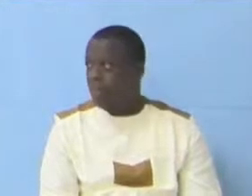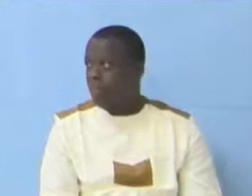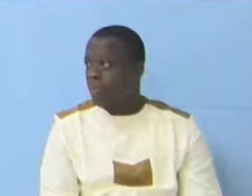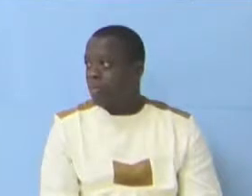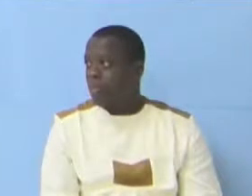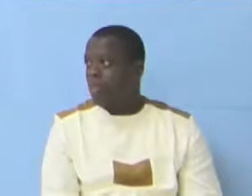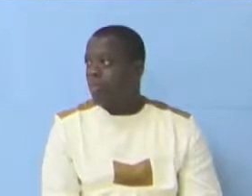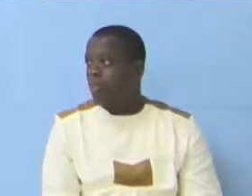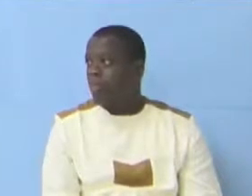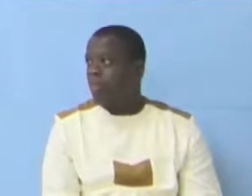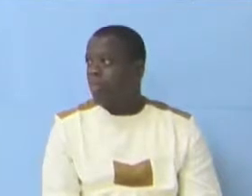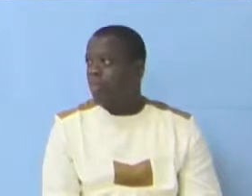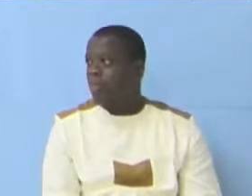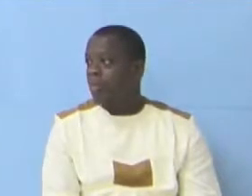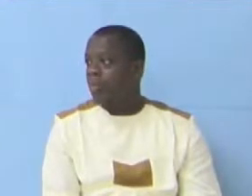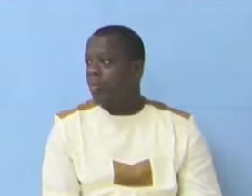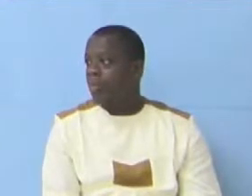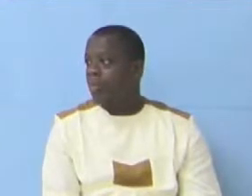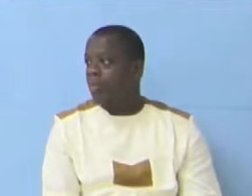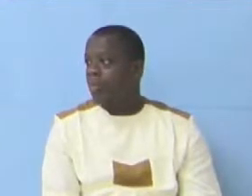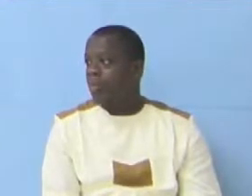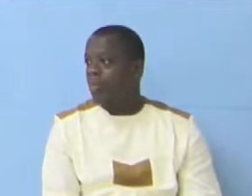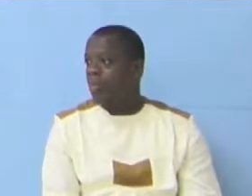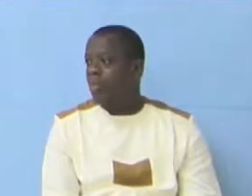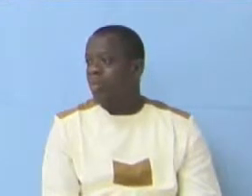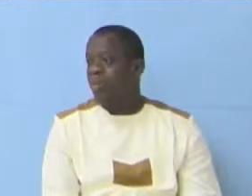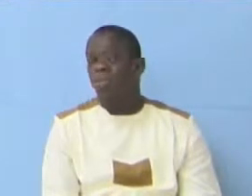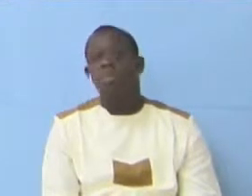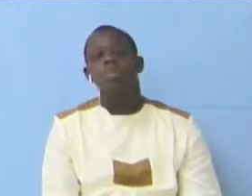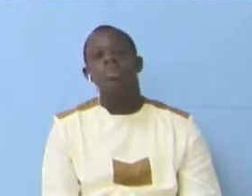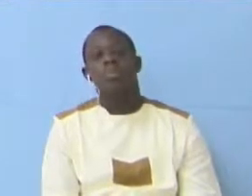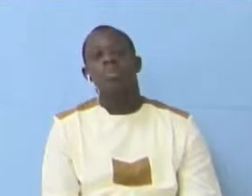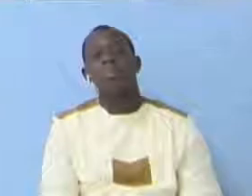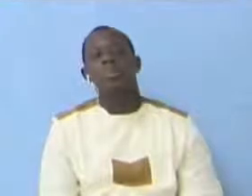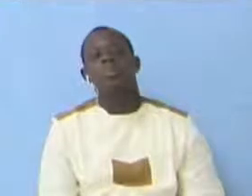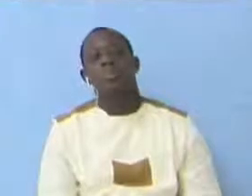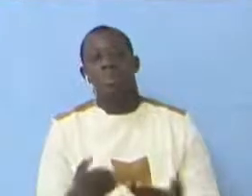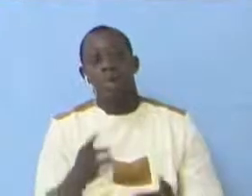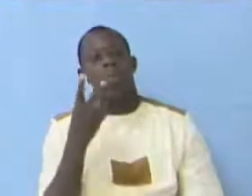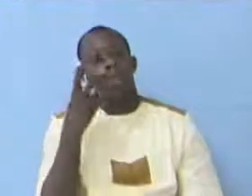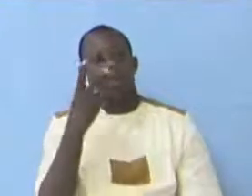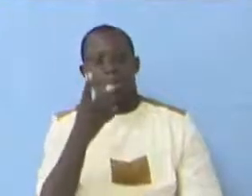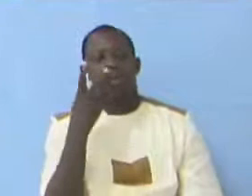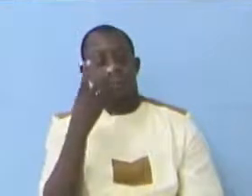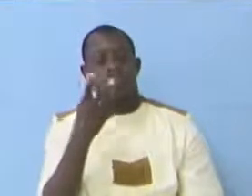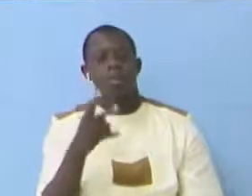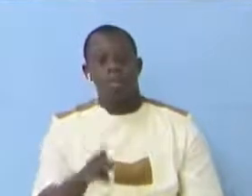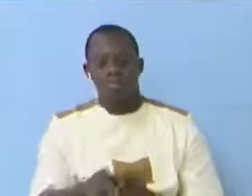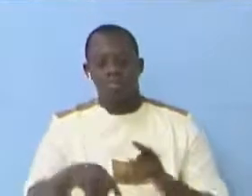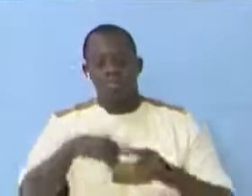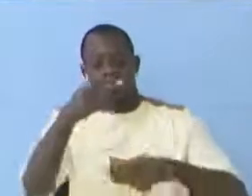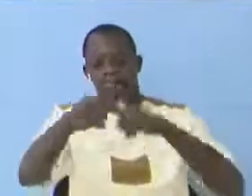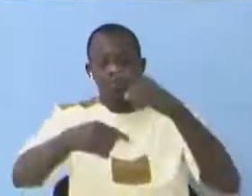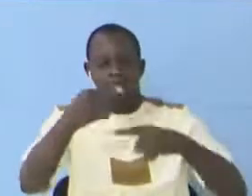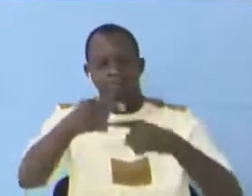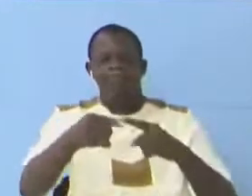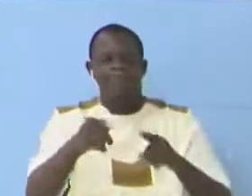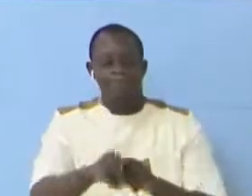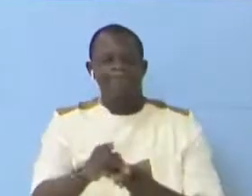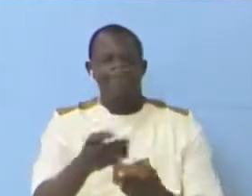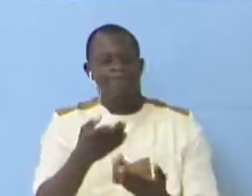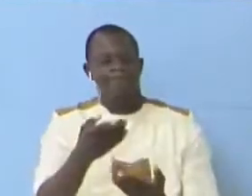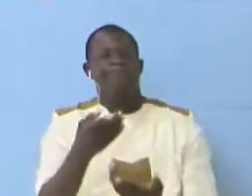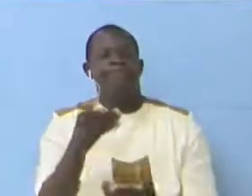Okay, I see what you mean. So that's the continuation of the date, 23rd July 2005. I thought it was time.